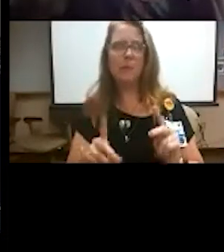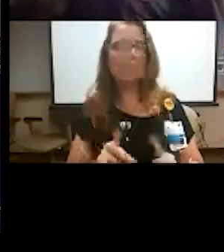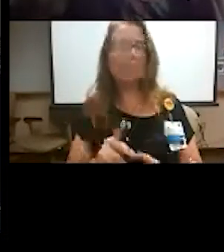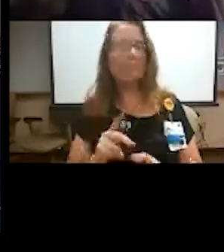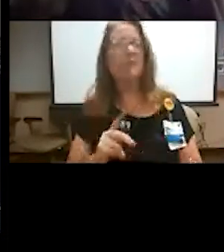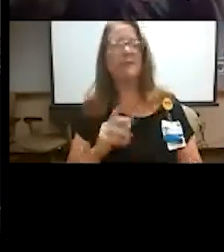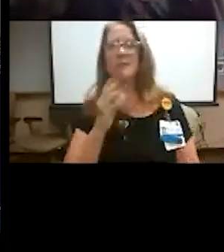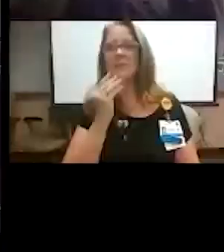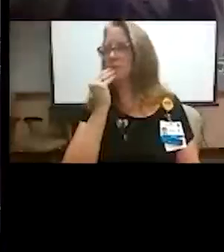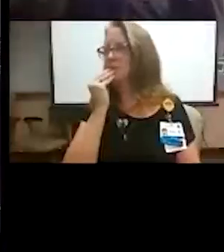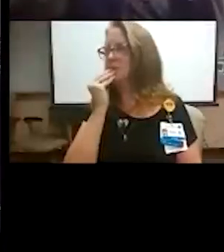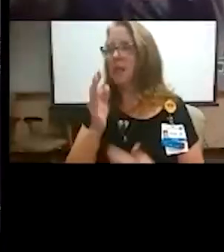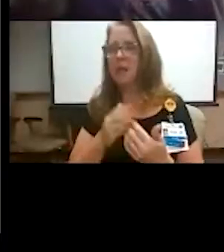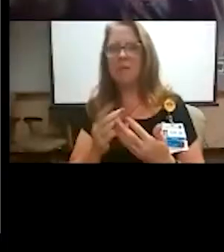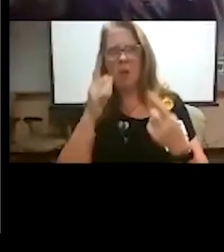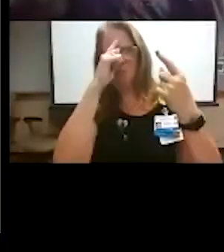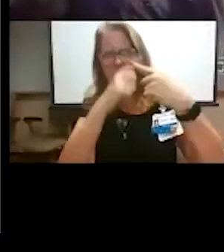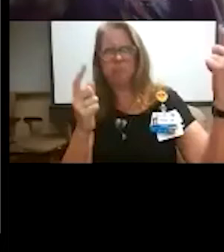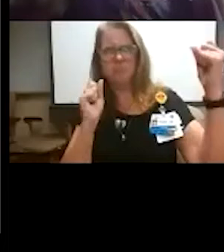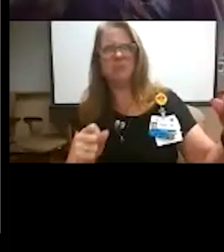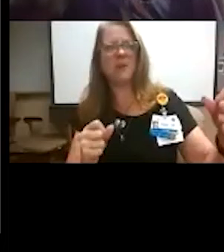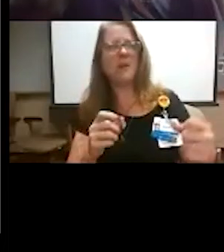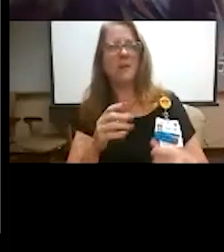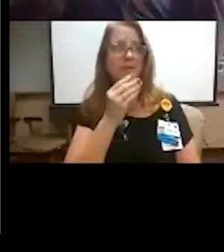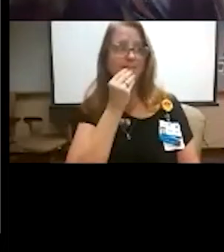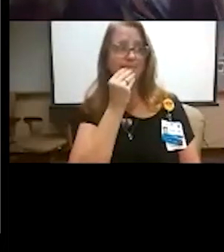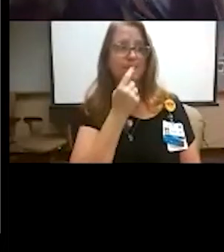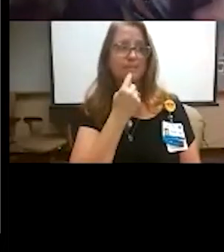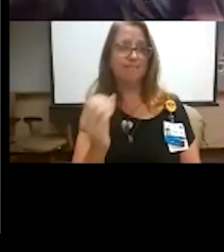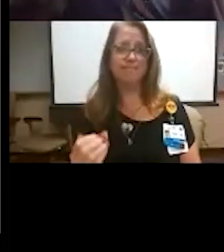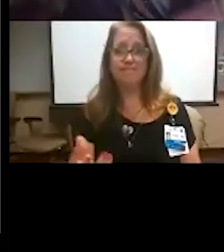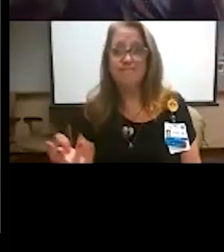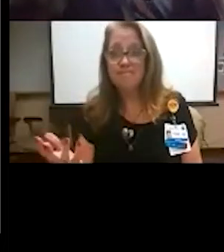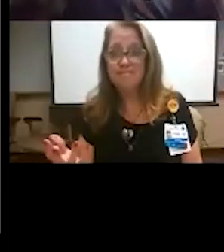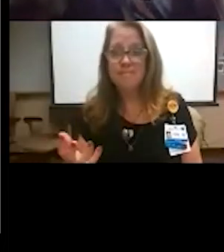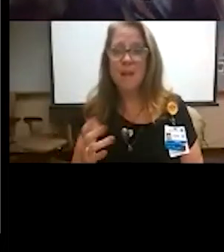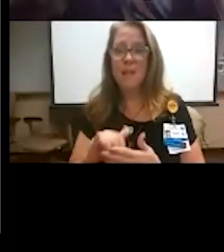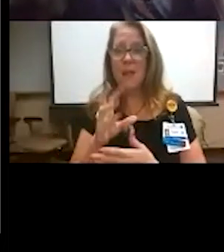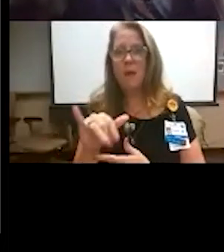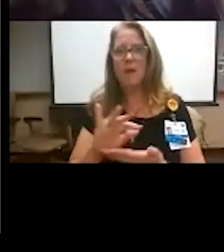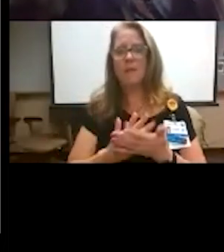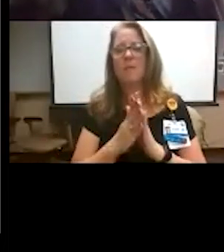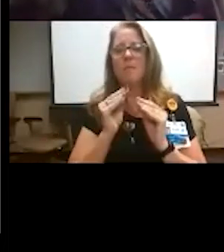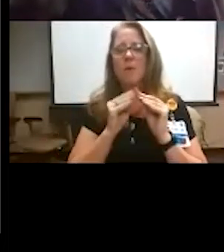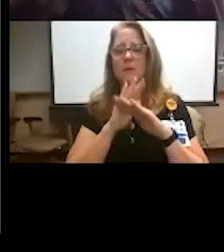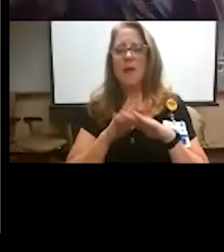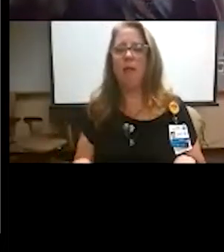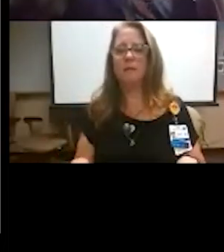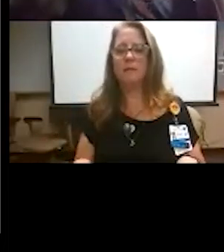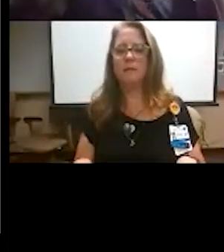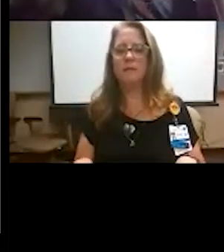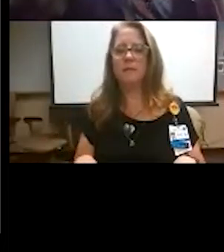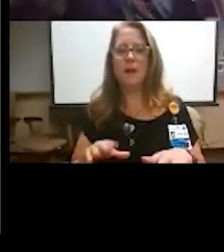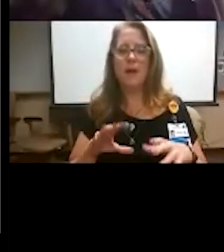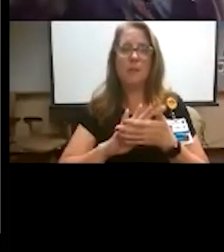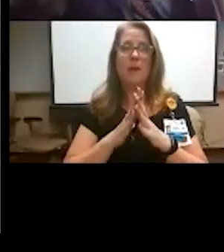though they profoundly disagree. In this way, we get more silos. We become very